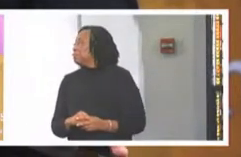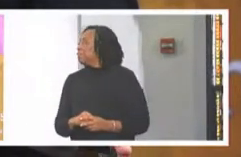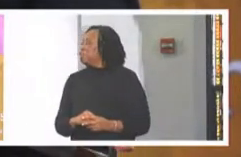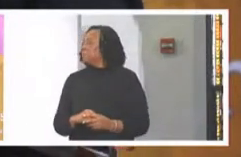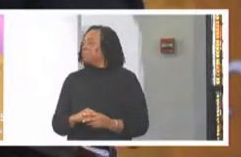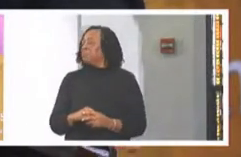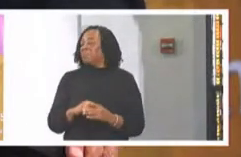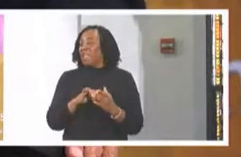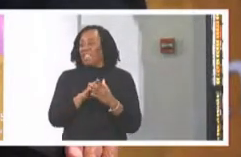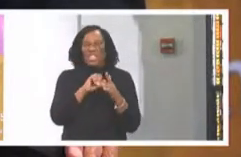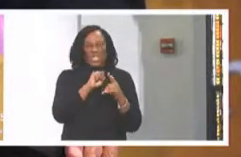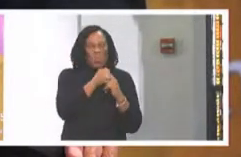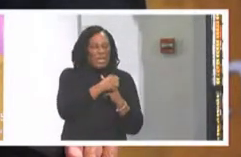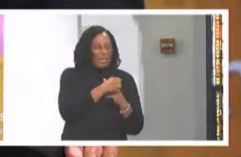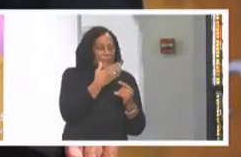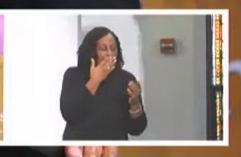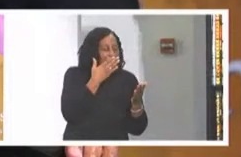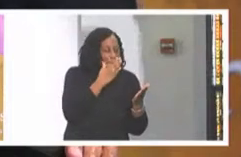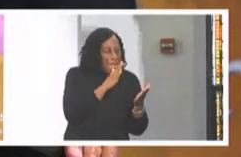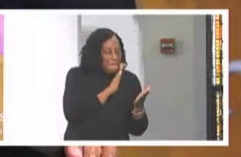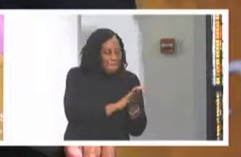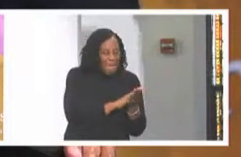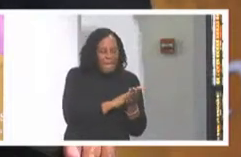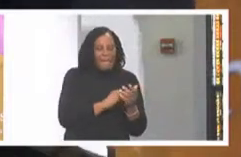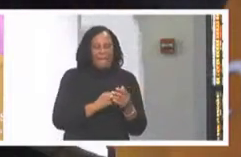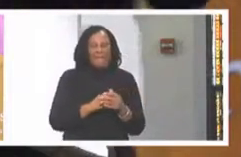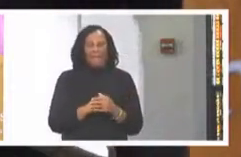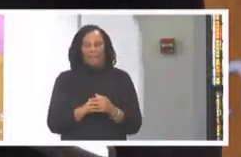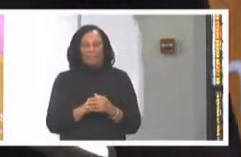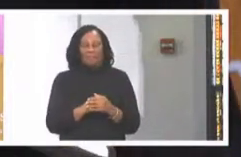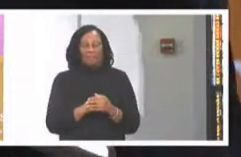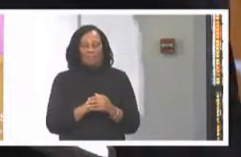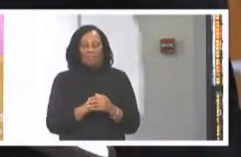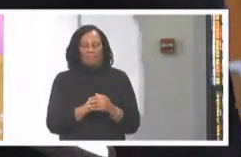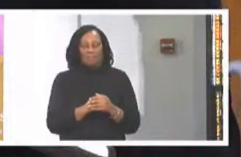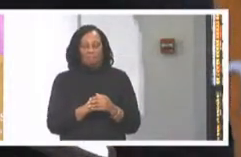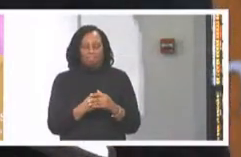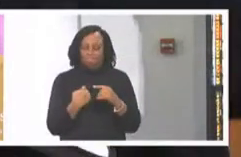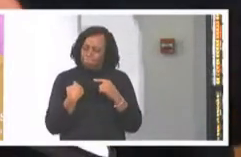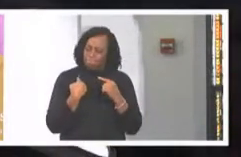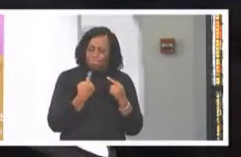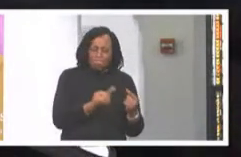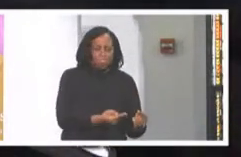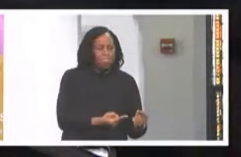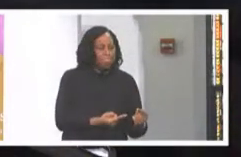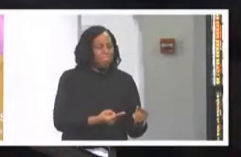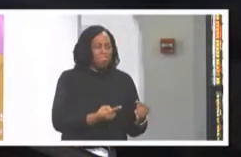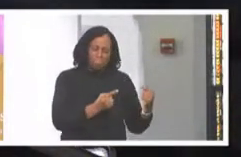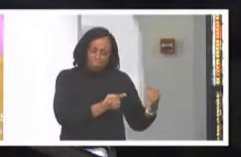That situation is too bad. It's been going on too long.